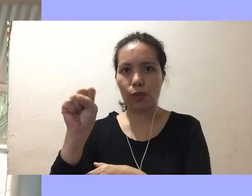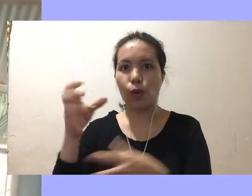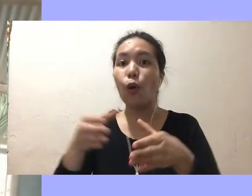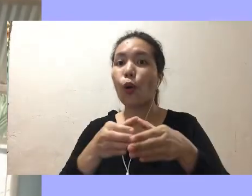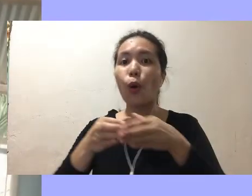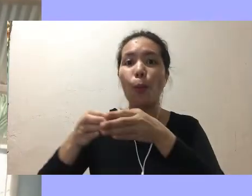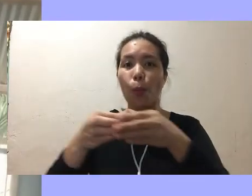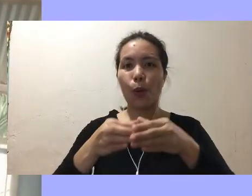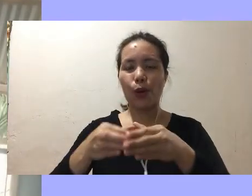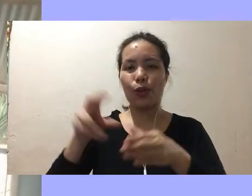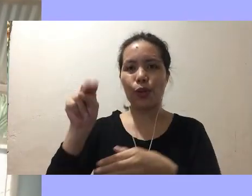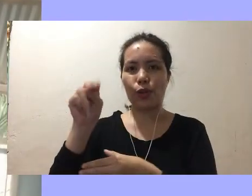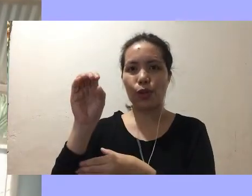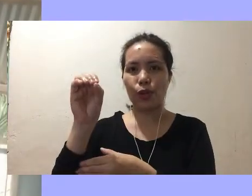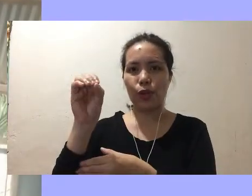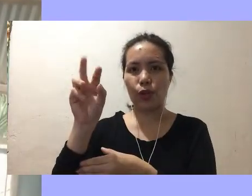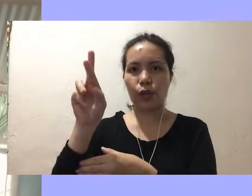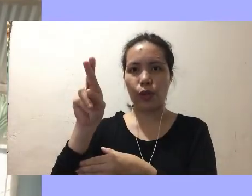Now,